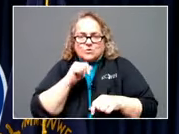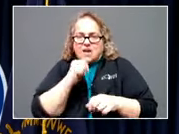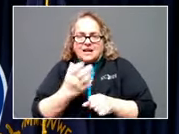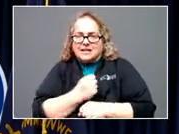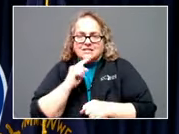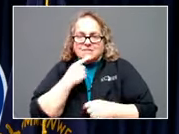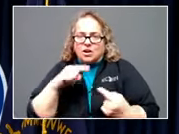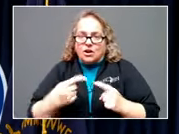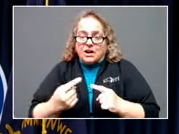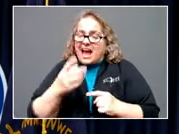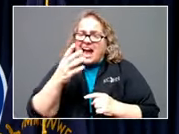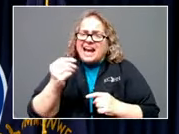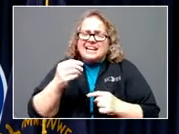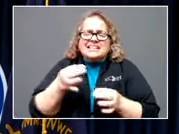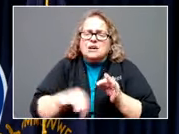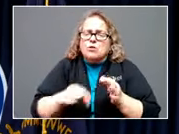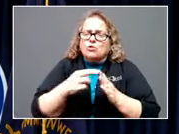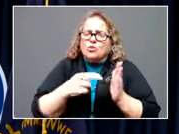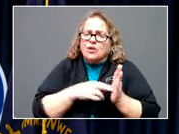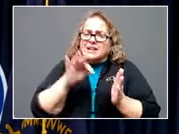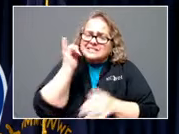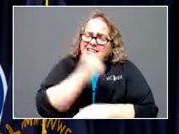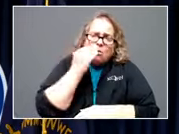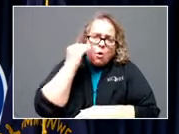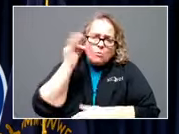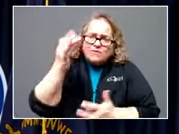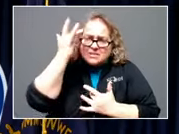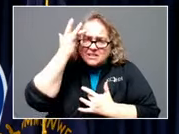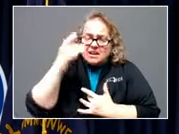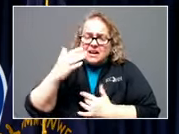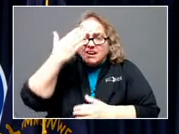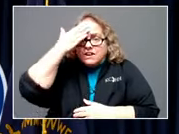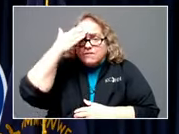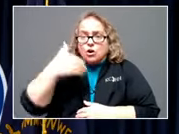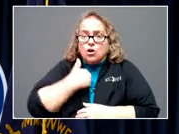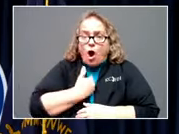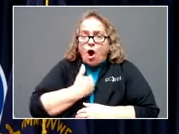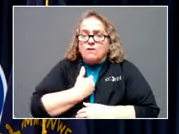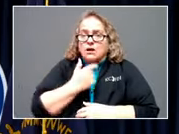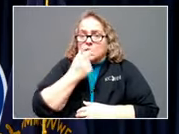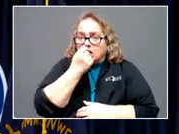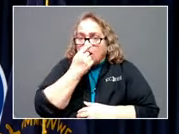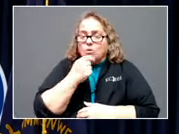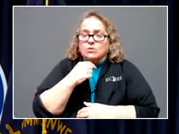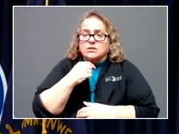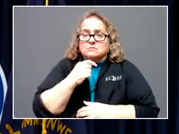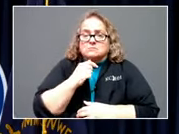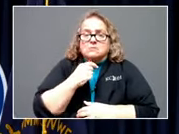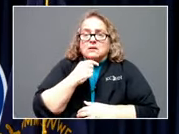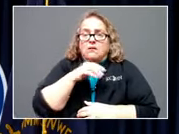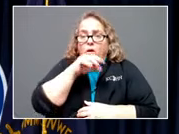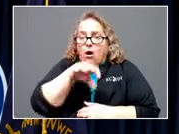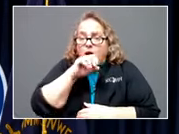sick. If you got a fever, a cough, a sore throat, the sniffles, it doesn't make a difference what type of infection it is, folks. Don't go out and spread it. Nobody needs to have